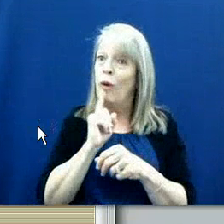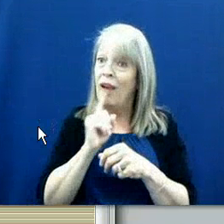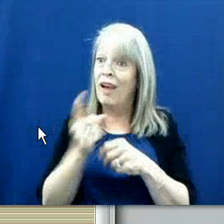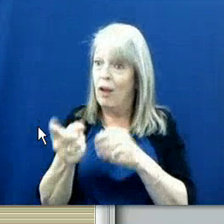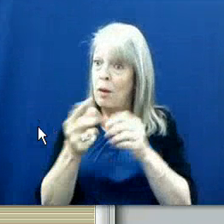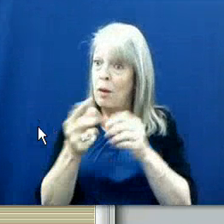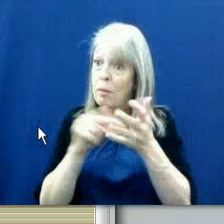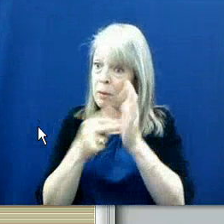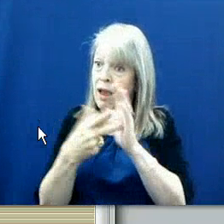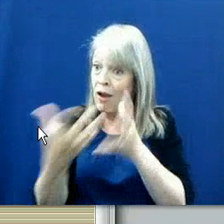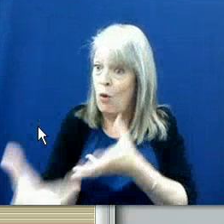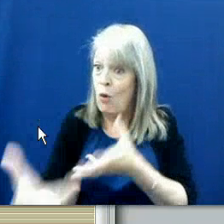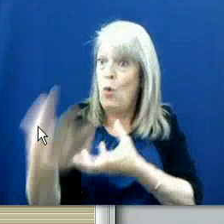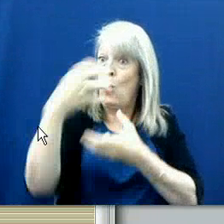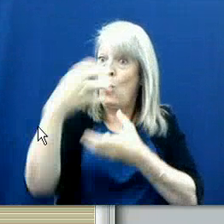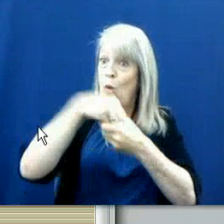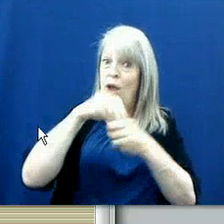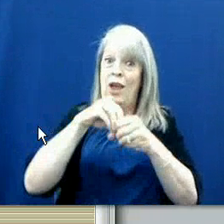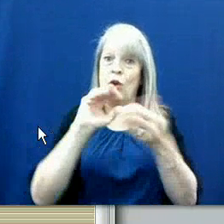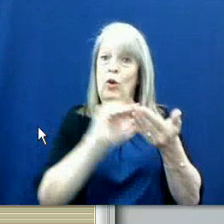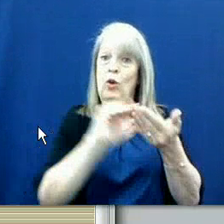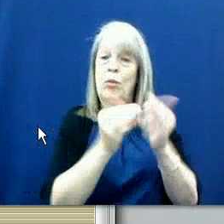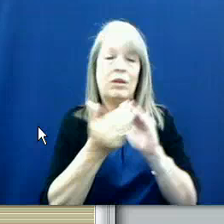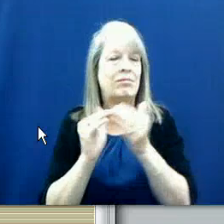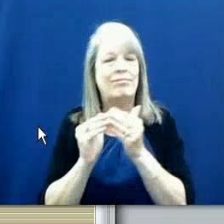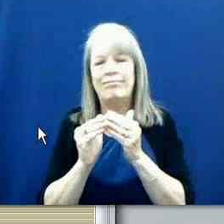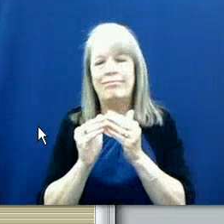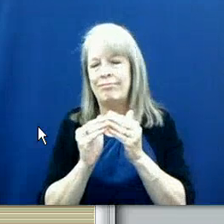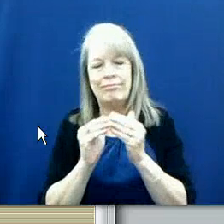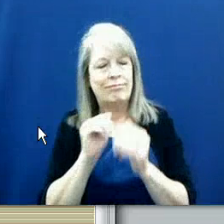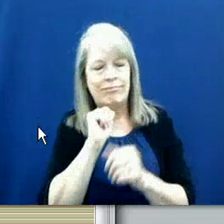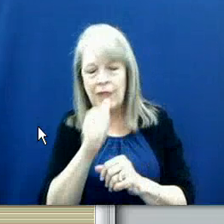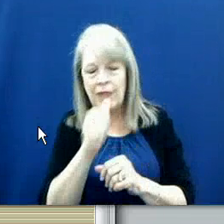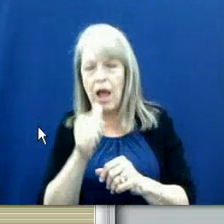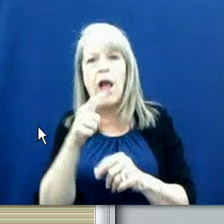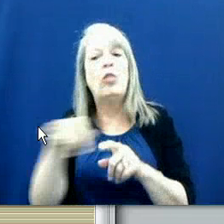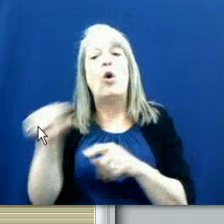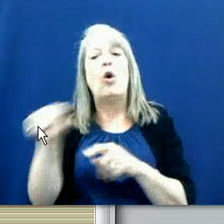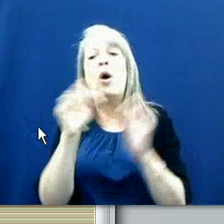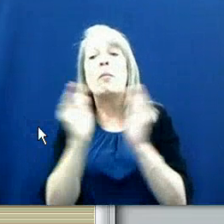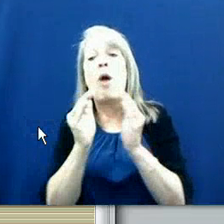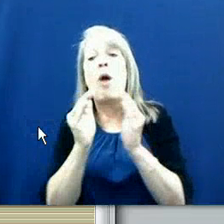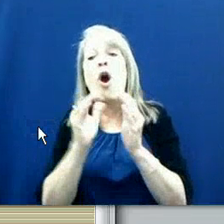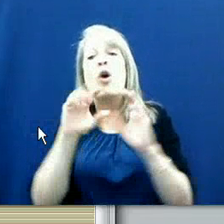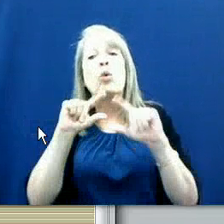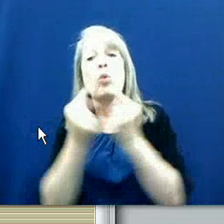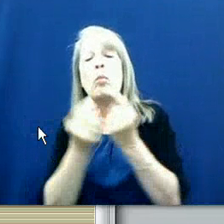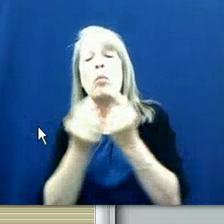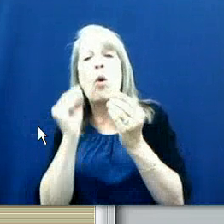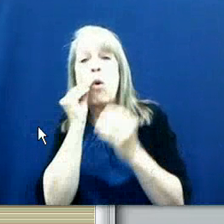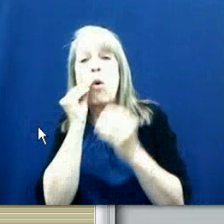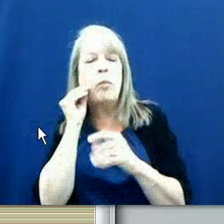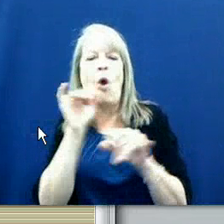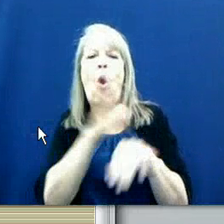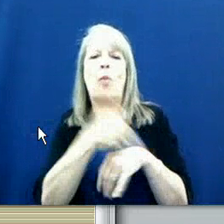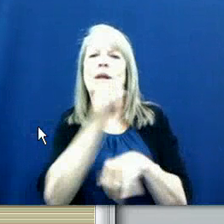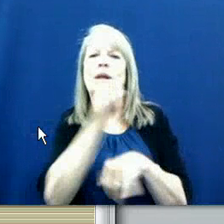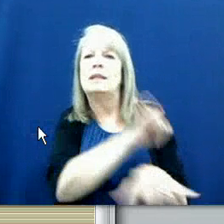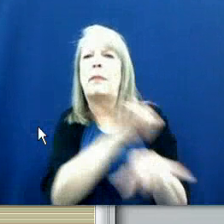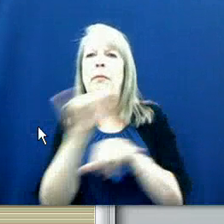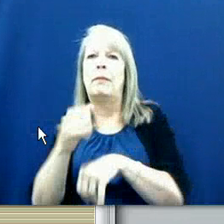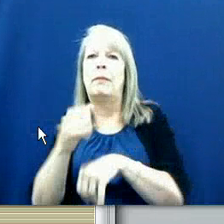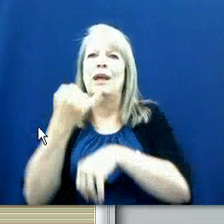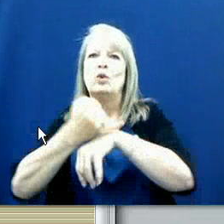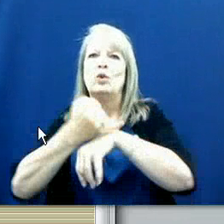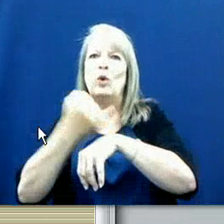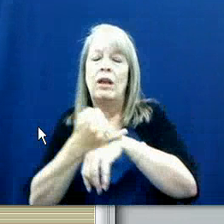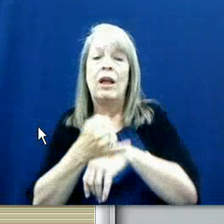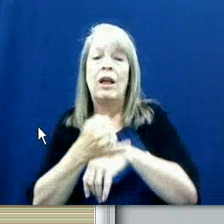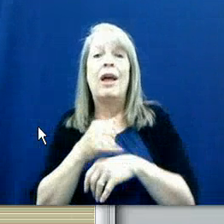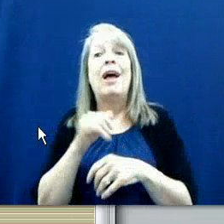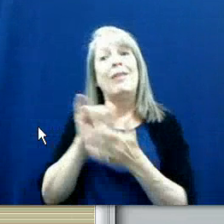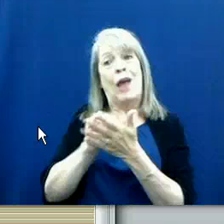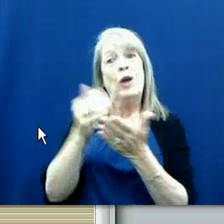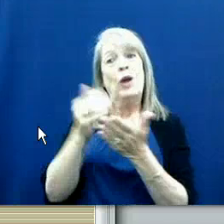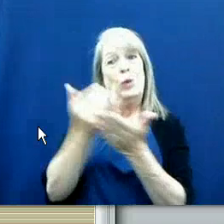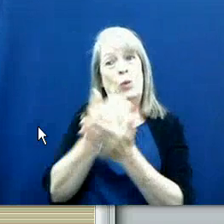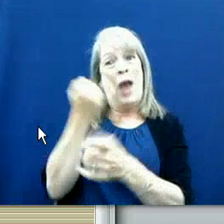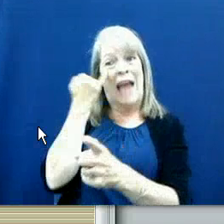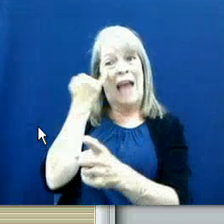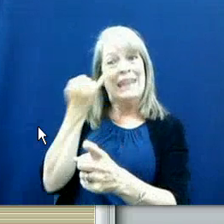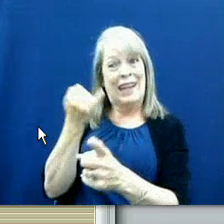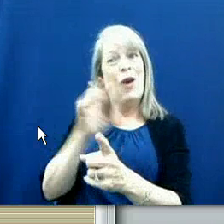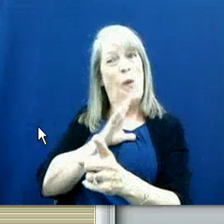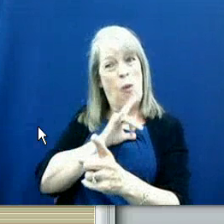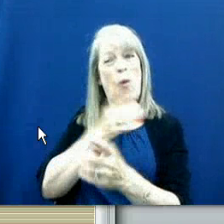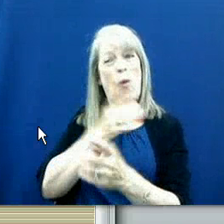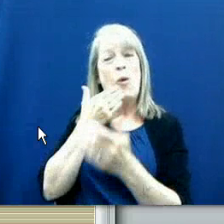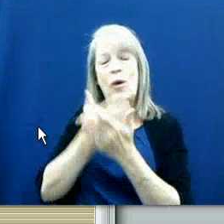inclusion, many group homes became small duplicates of the institutions. Although the new facilities were a good idea, it was